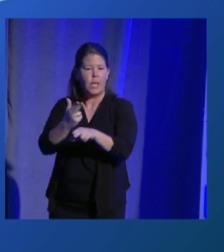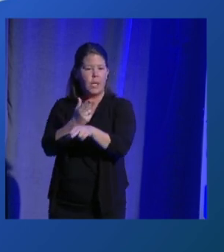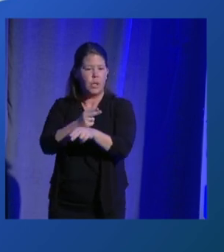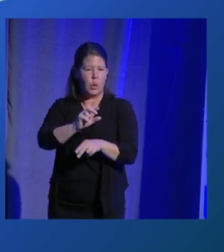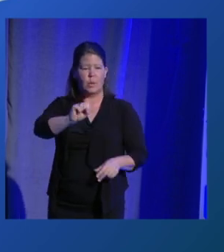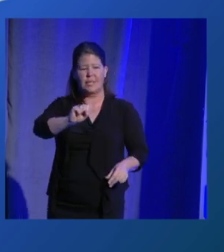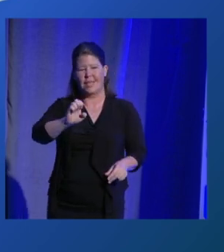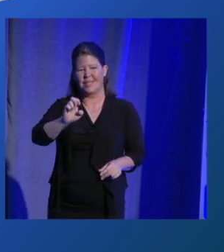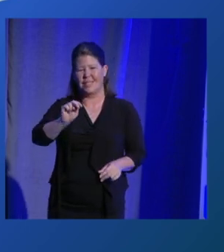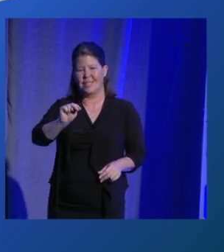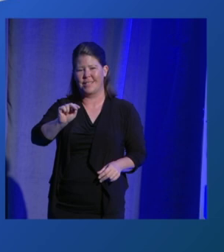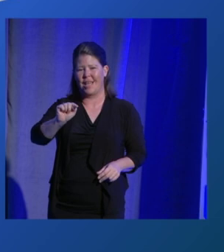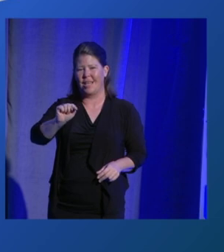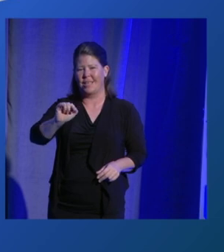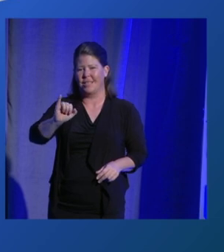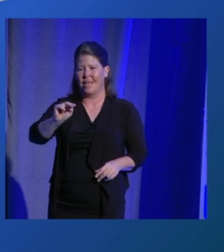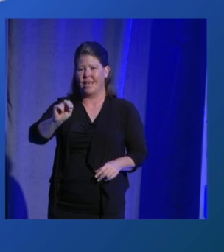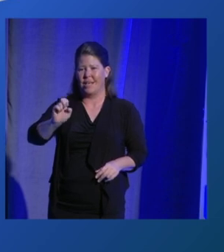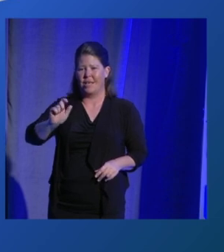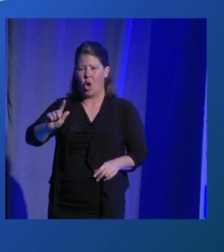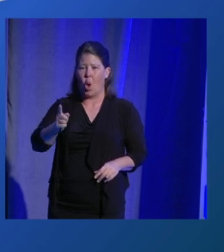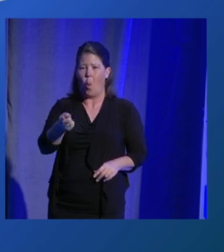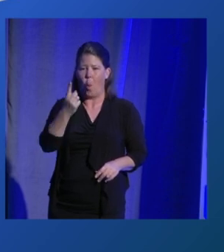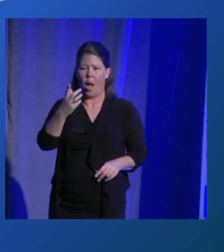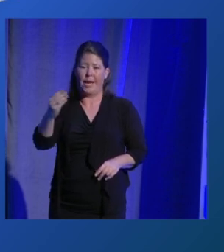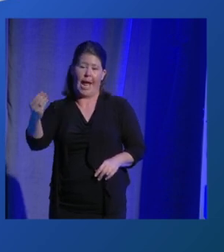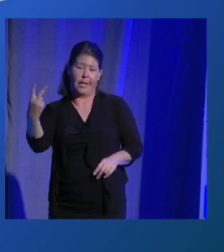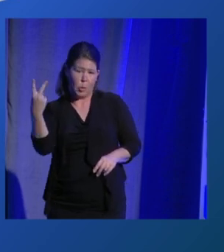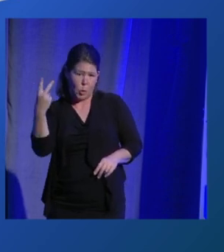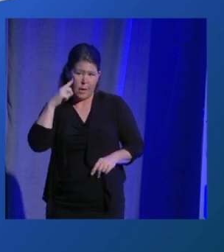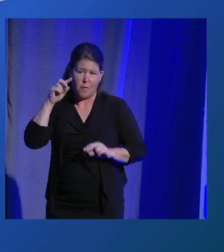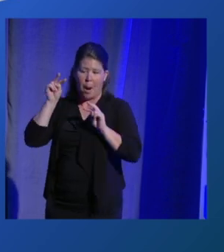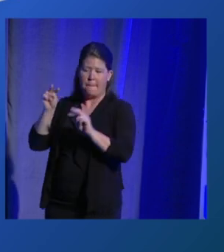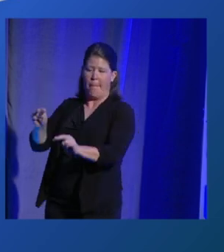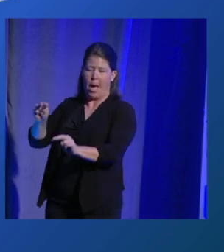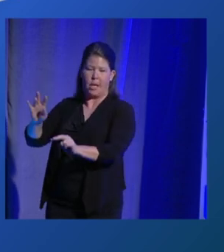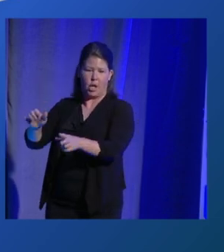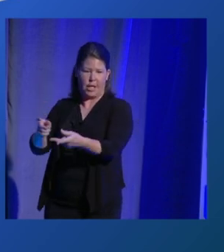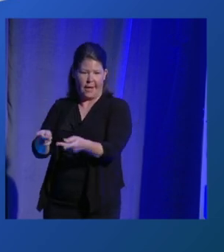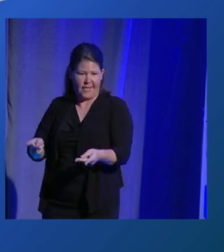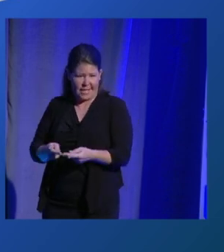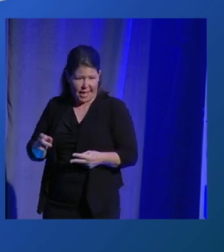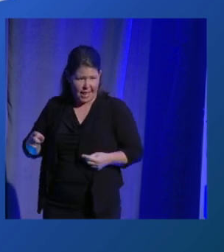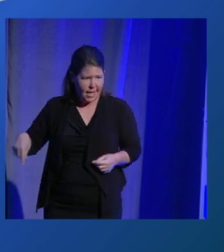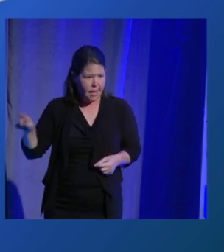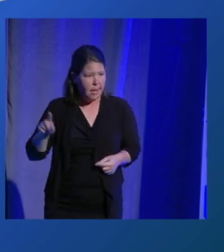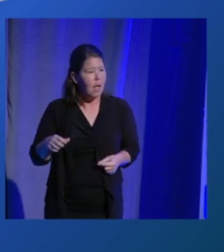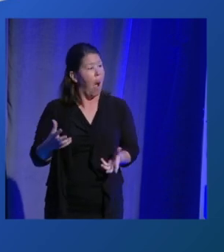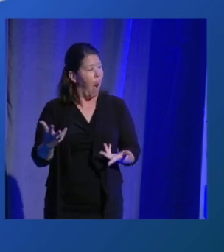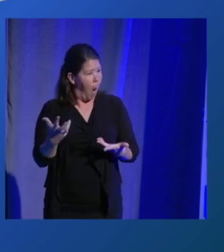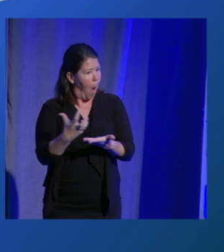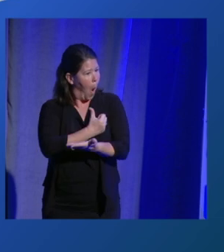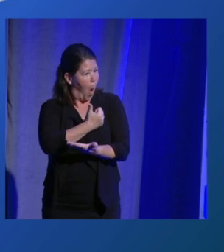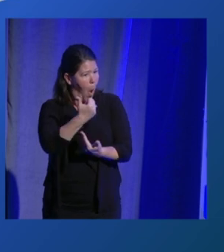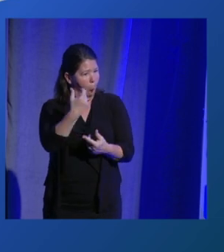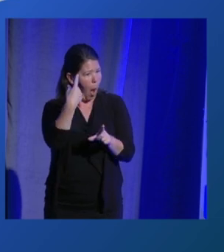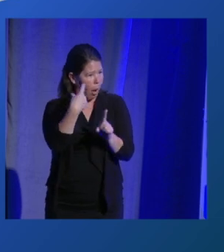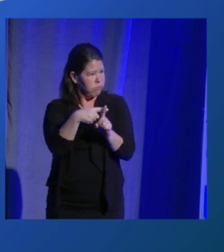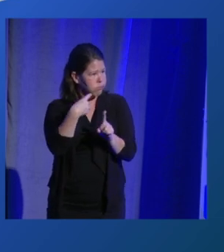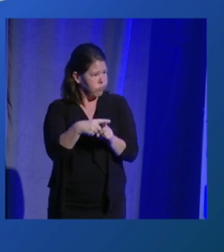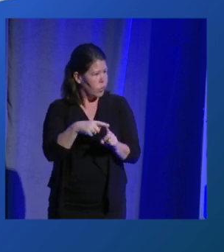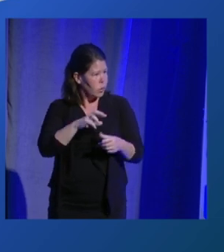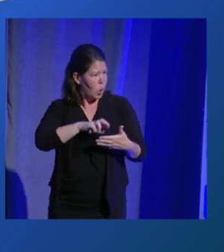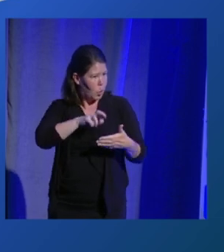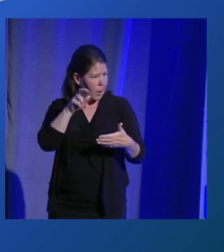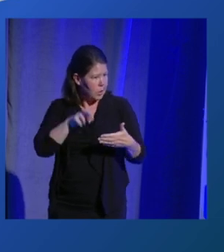to monitor this facility we did get some positive results uh we would be better served